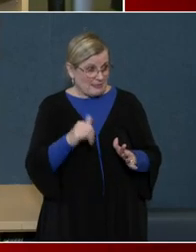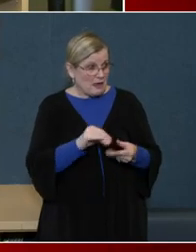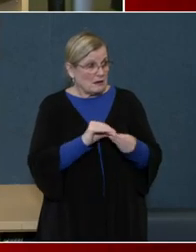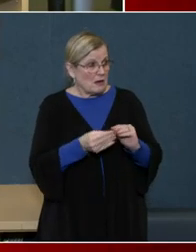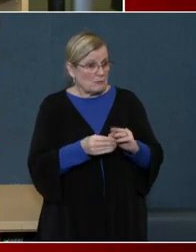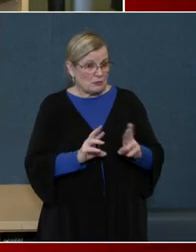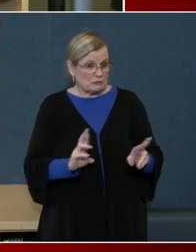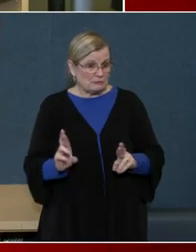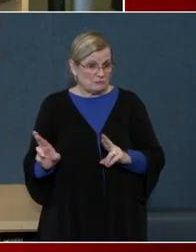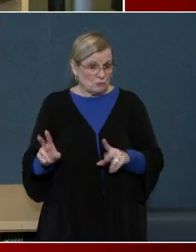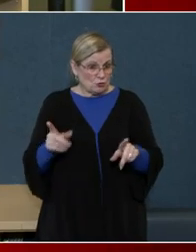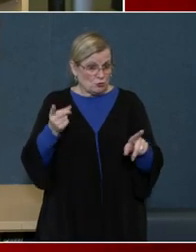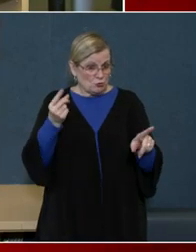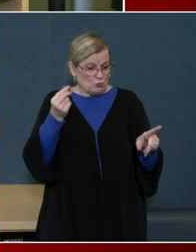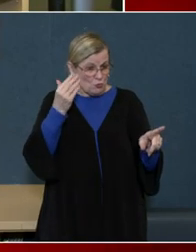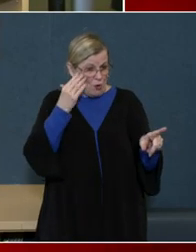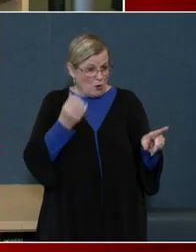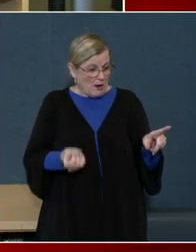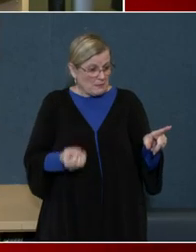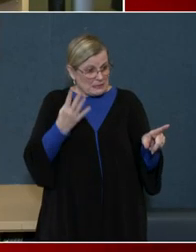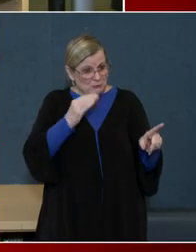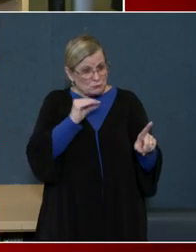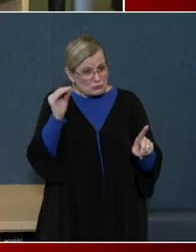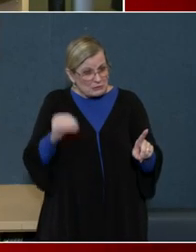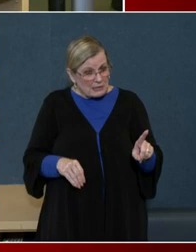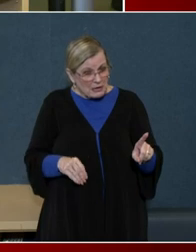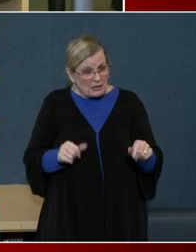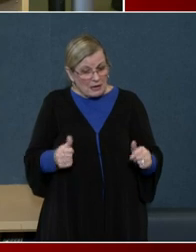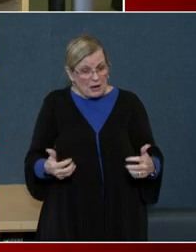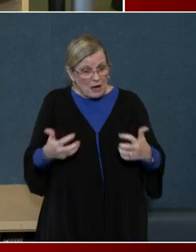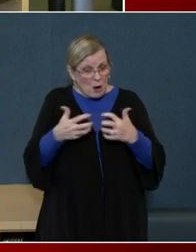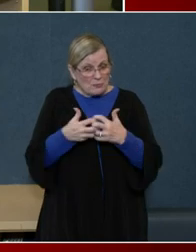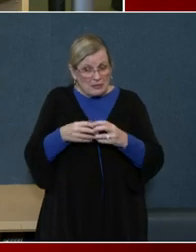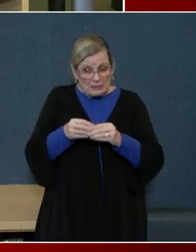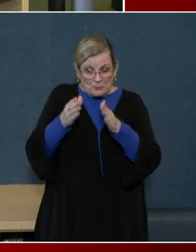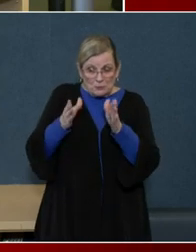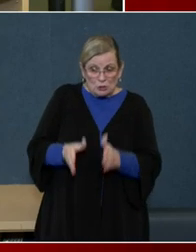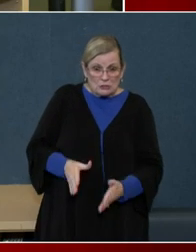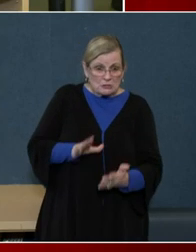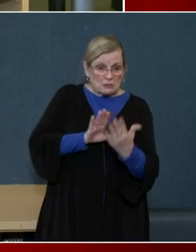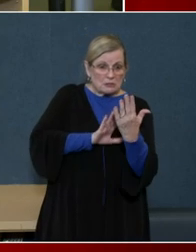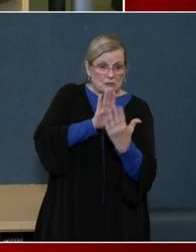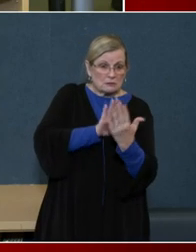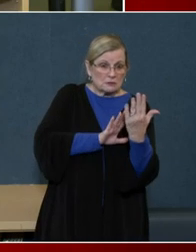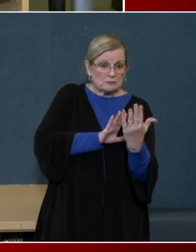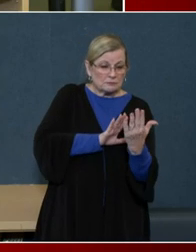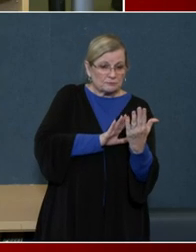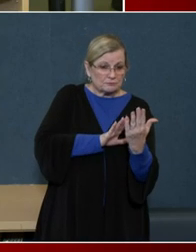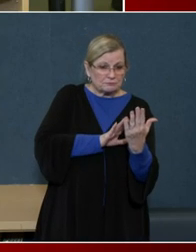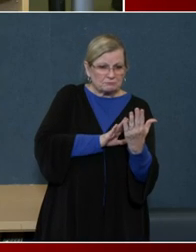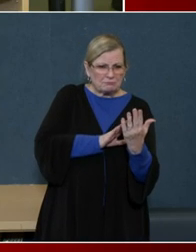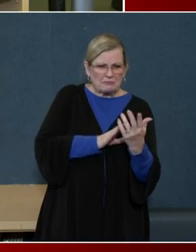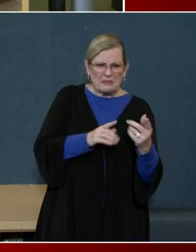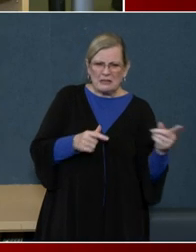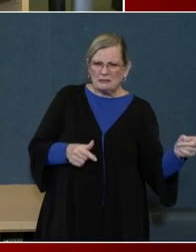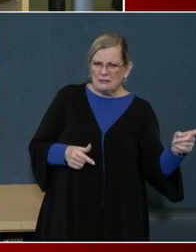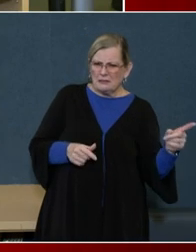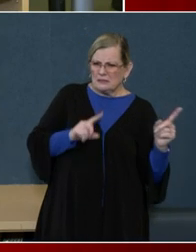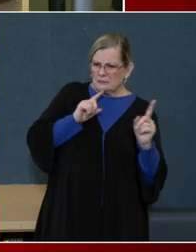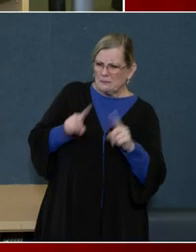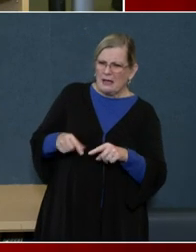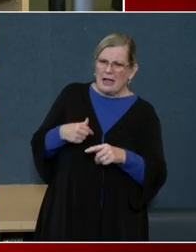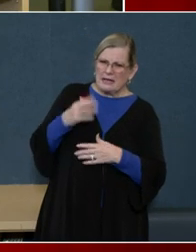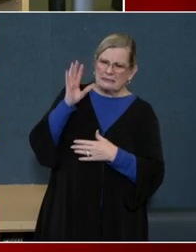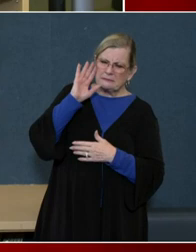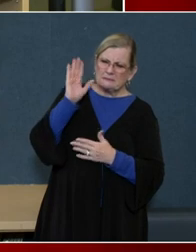of those students do you think you can accommodate in person? I'm anticipating it would be really similar to our